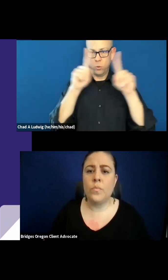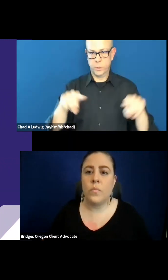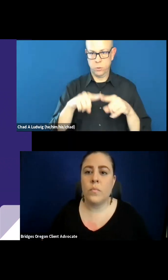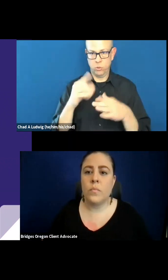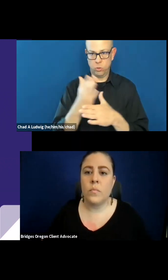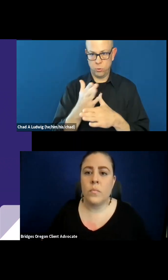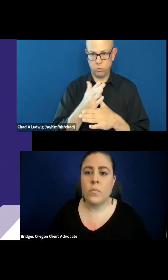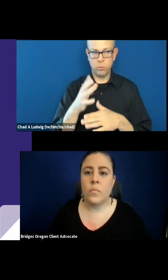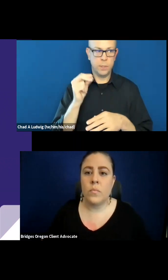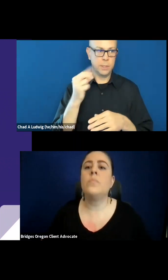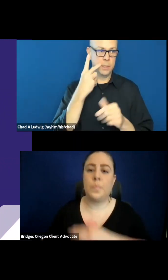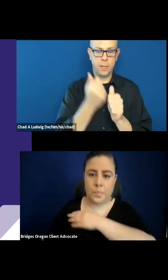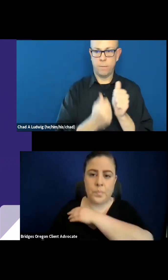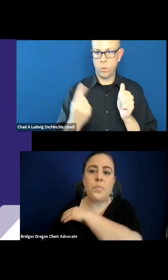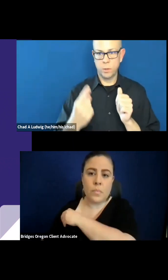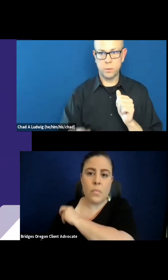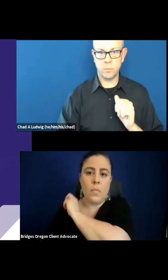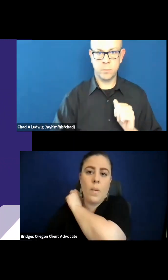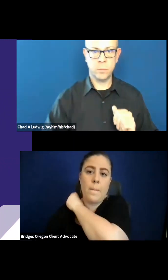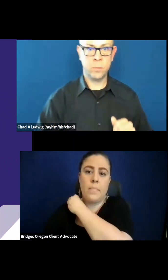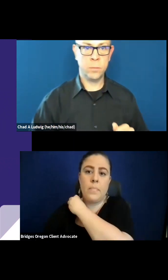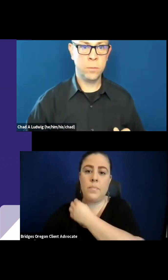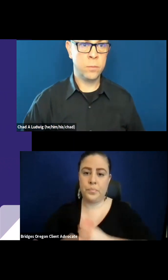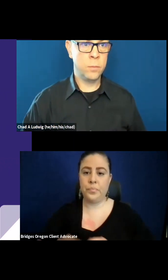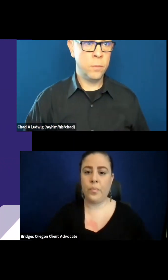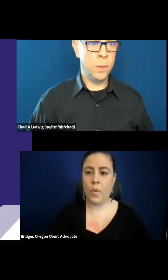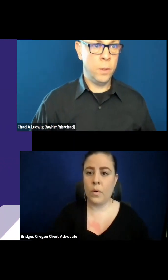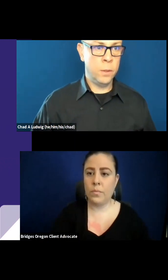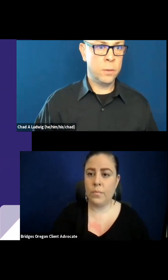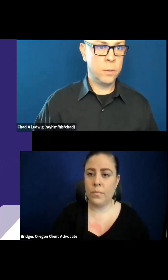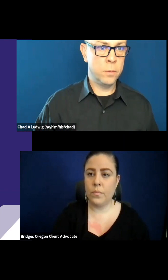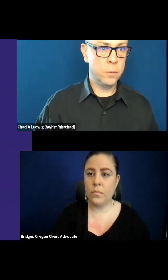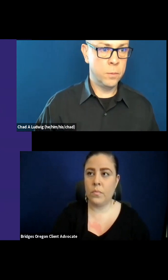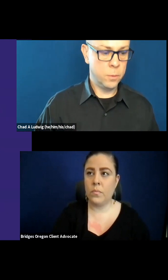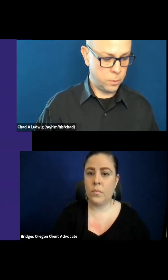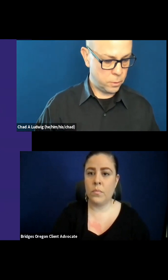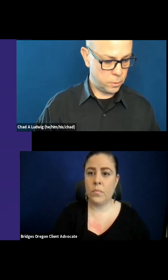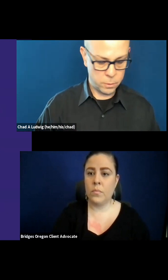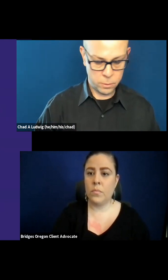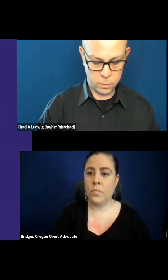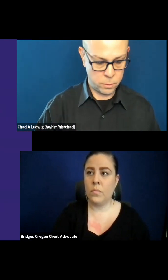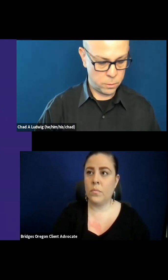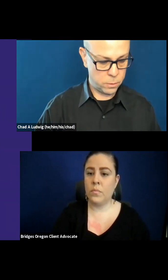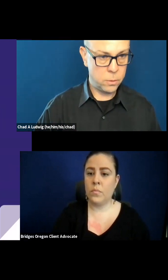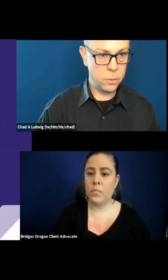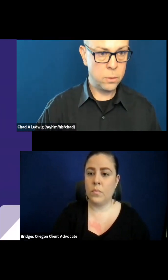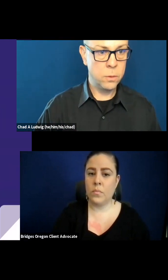floor to questions and answers. So I'm going to stop the screen sharing so I can see everybody.